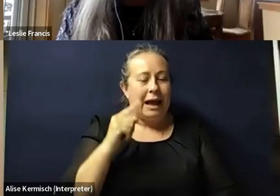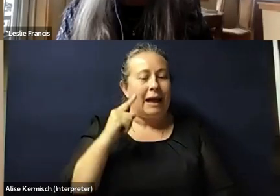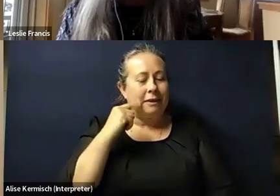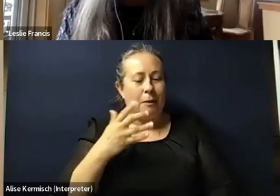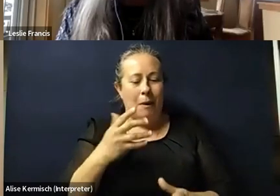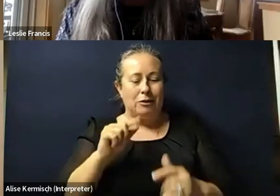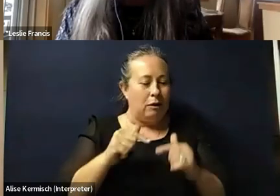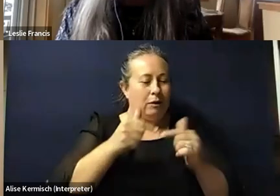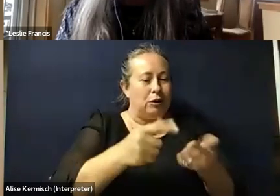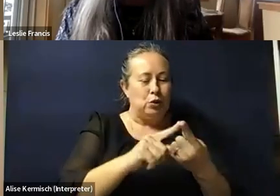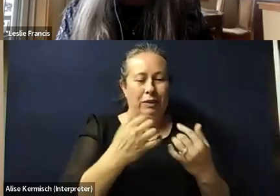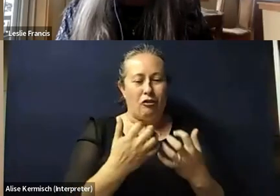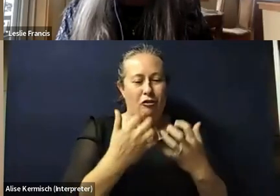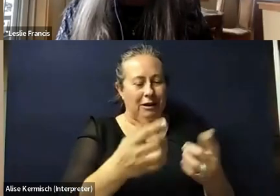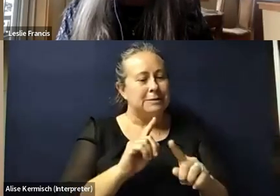this lets us.